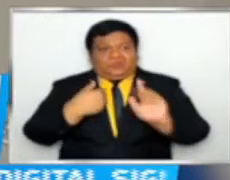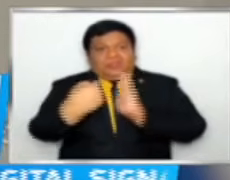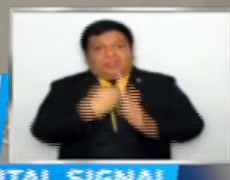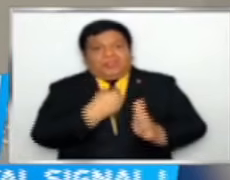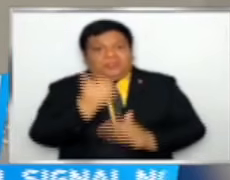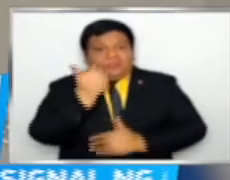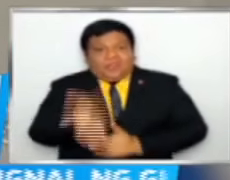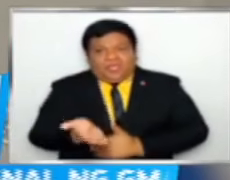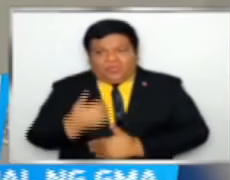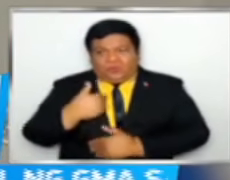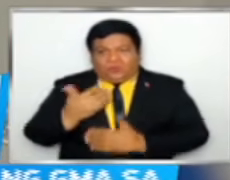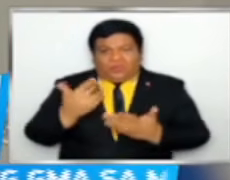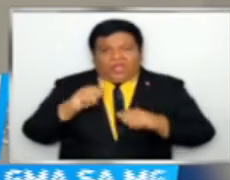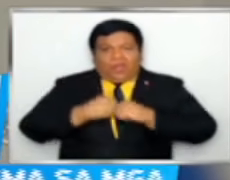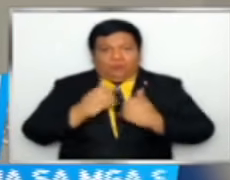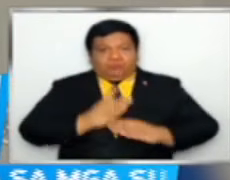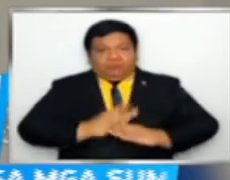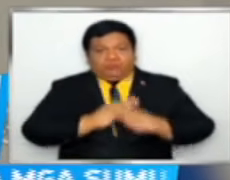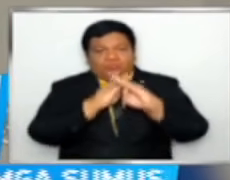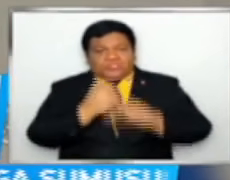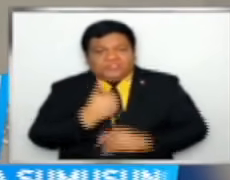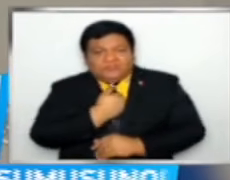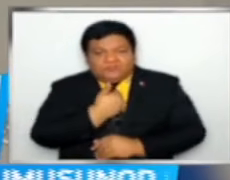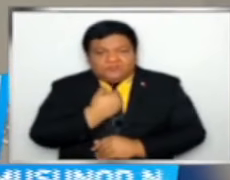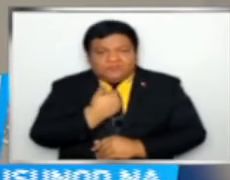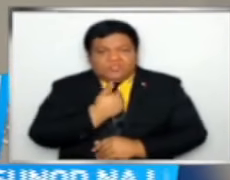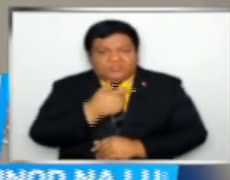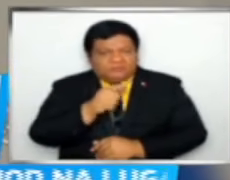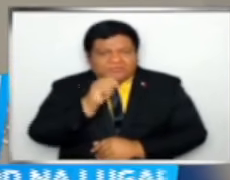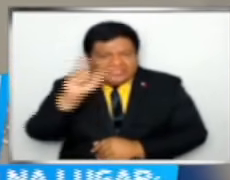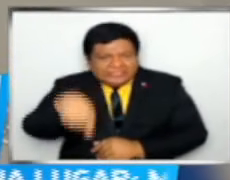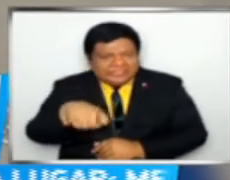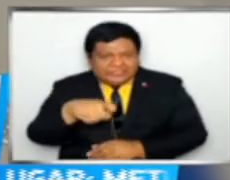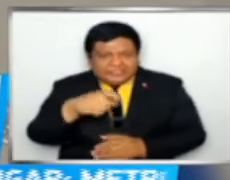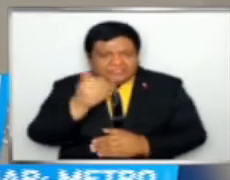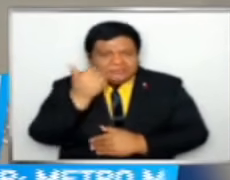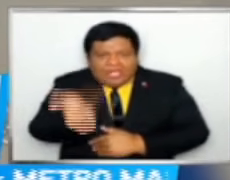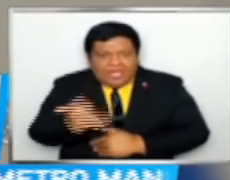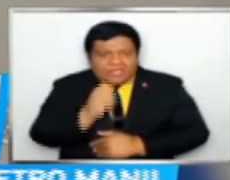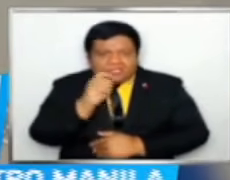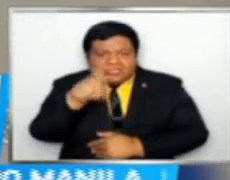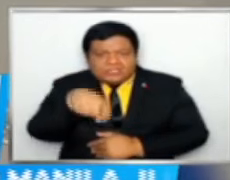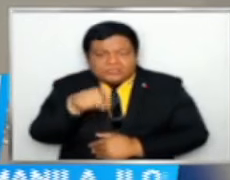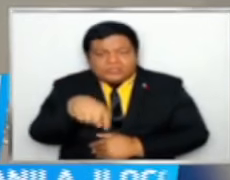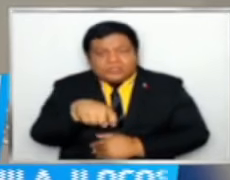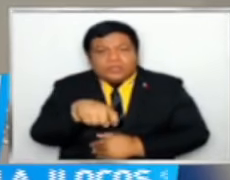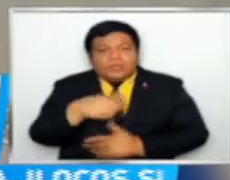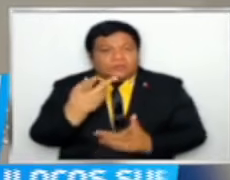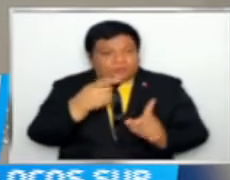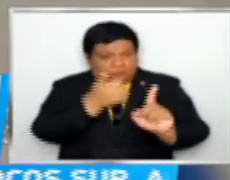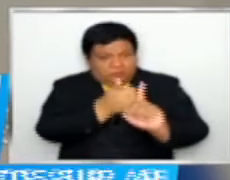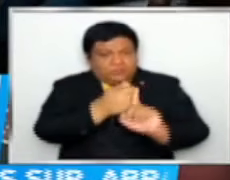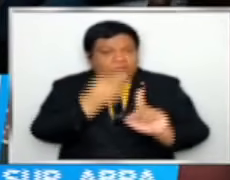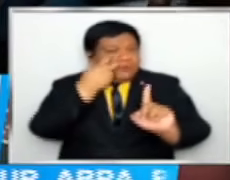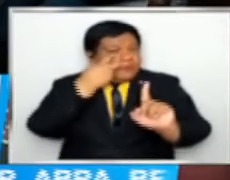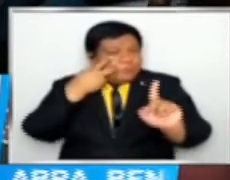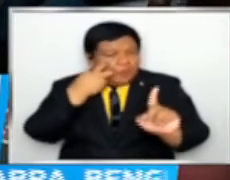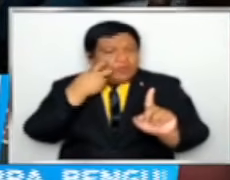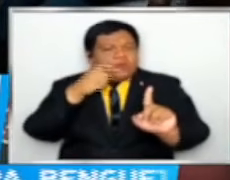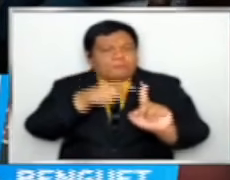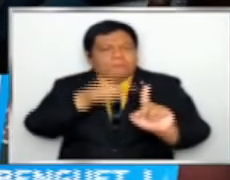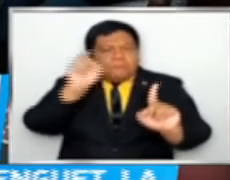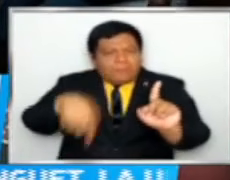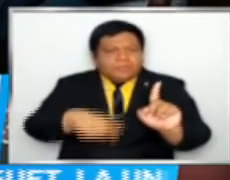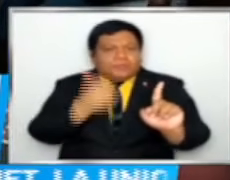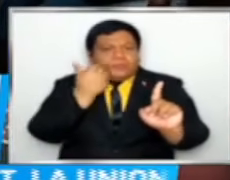and you are not supposed to die. Yeah, the criminal must die.